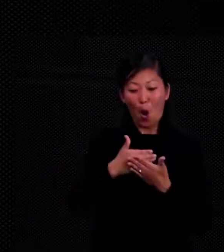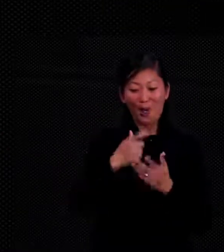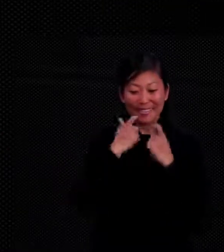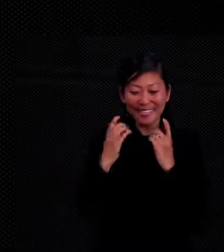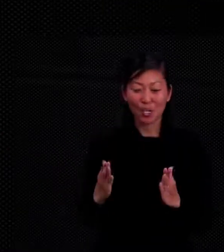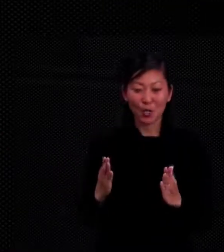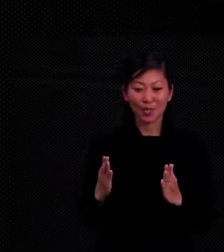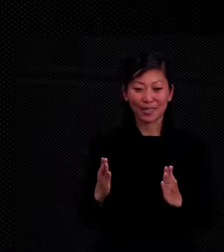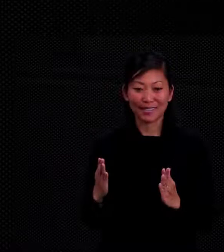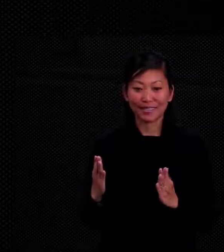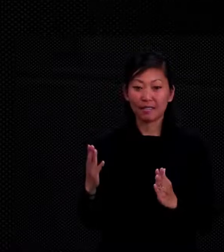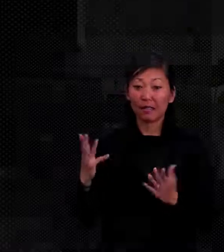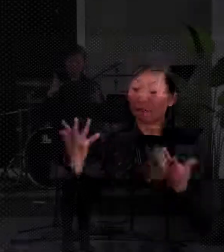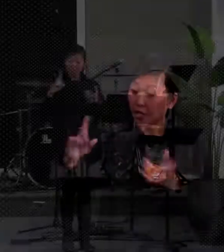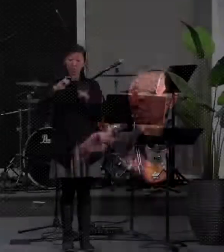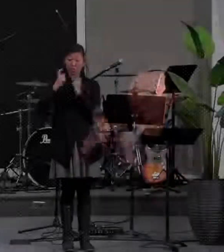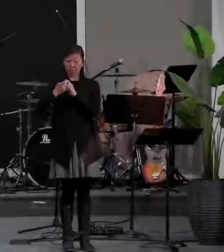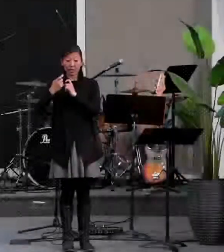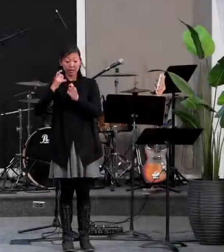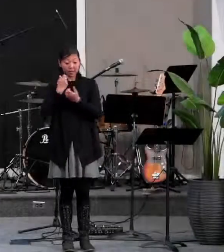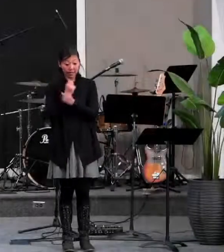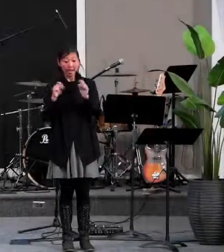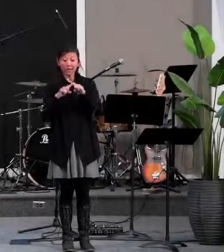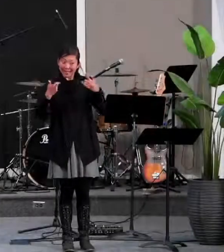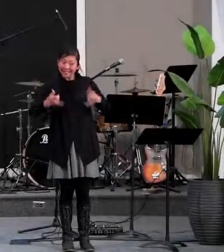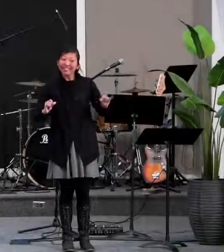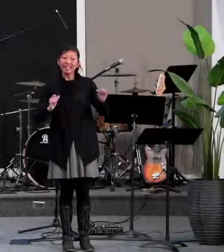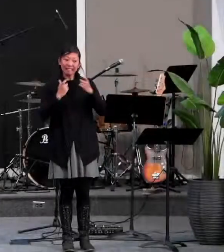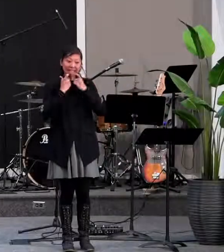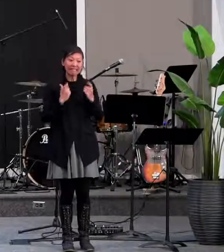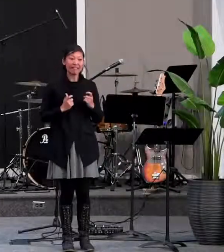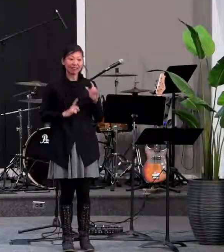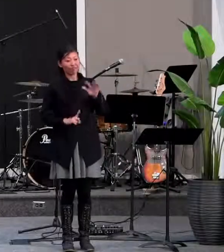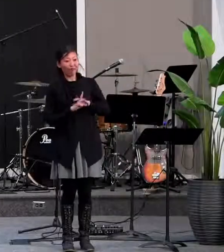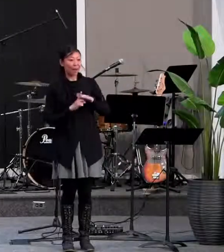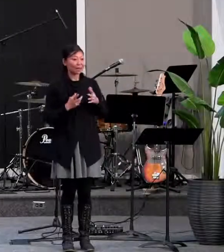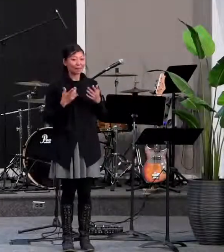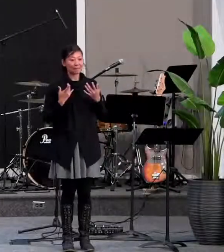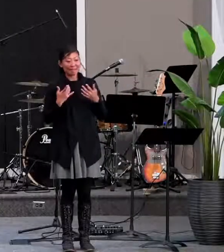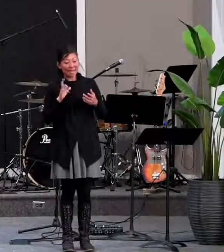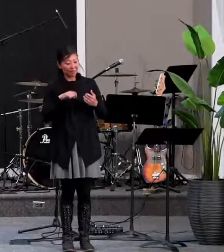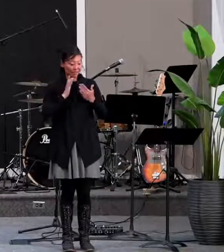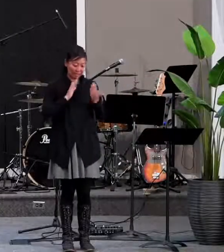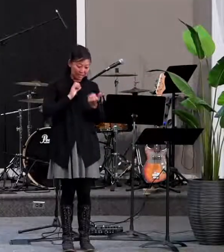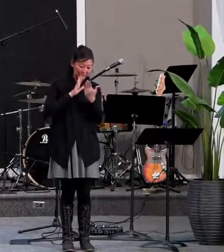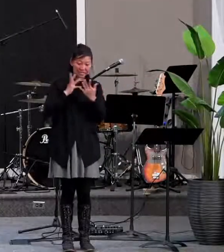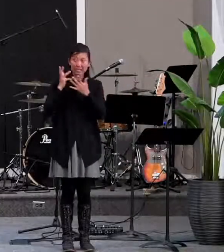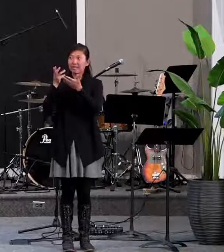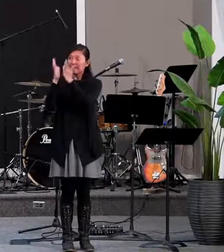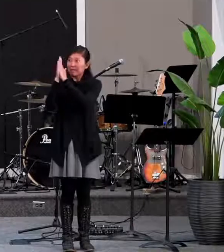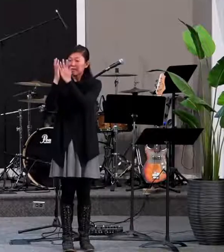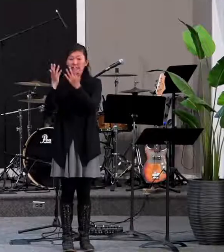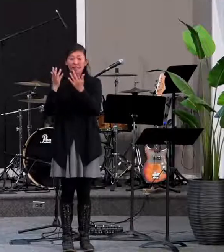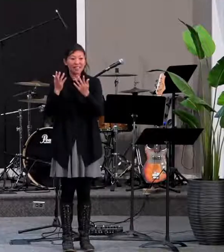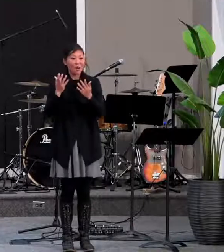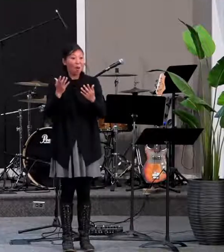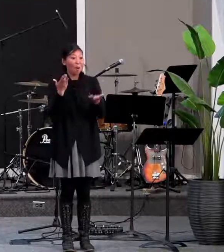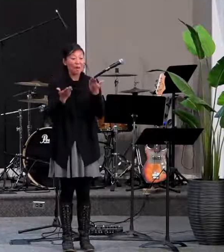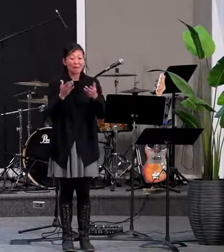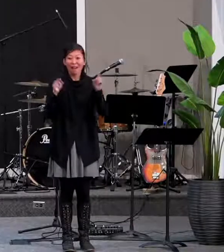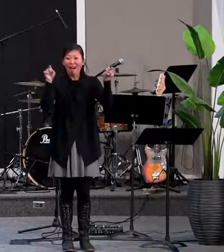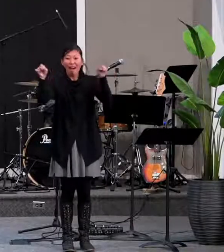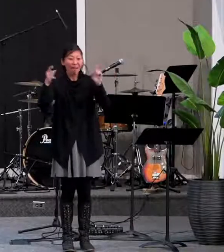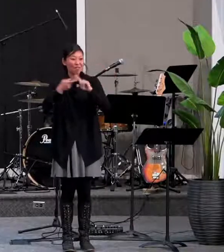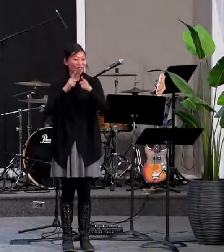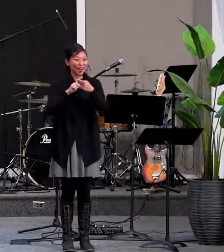someone else, between someone that you know and someone else that you know, and you love them both and you find yourself in the middle.